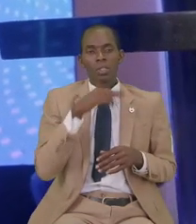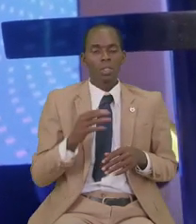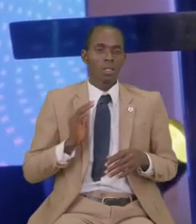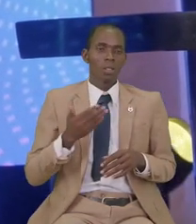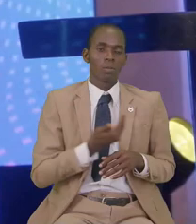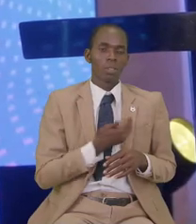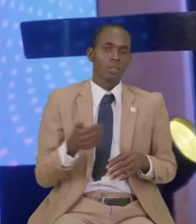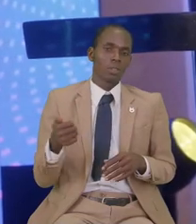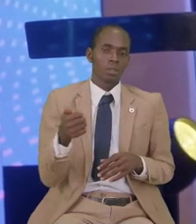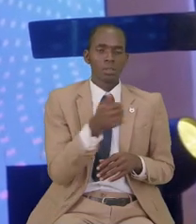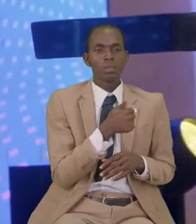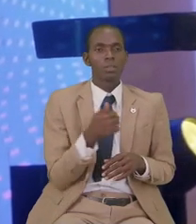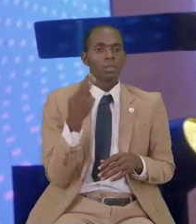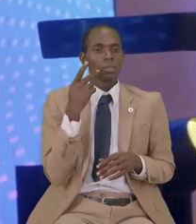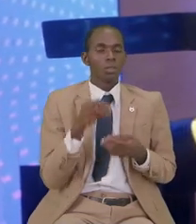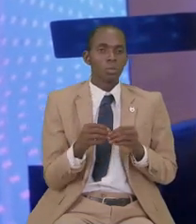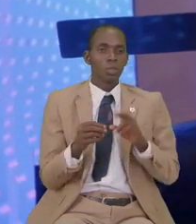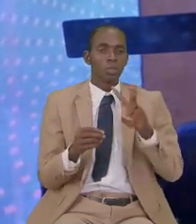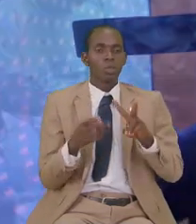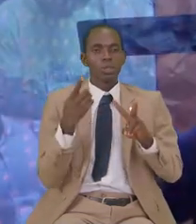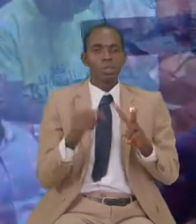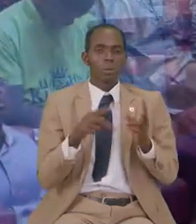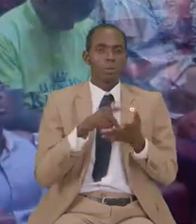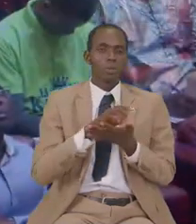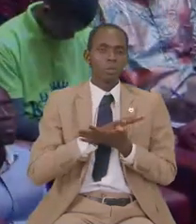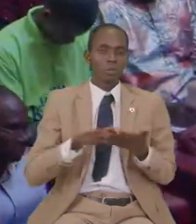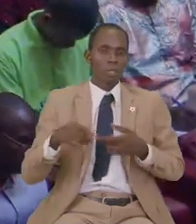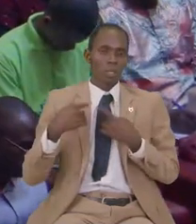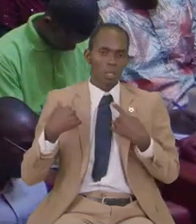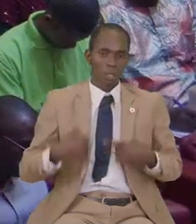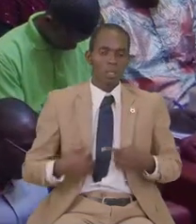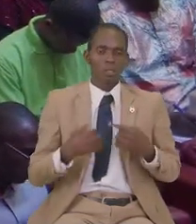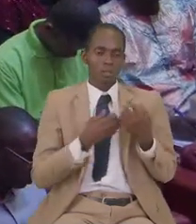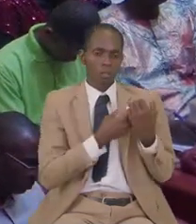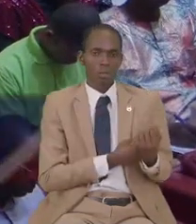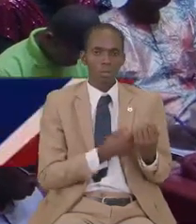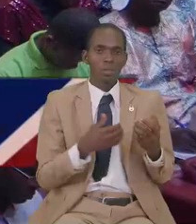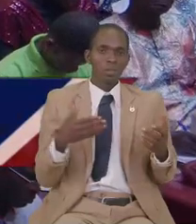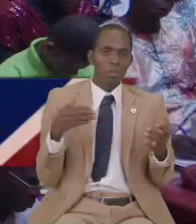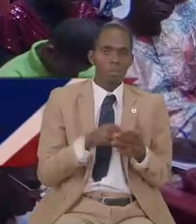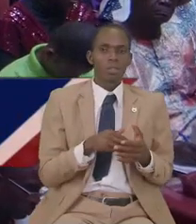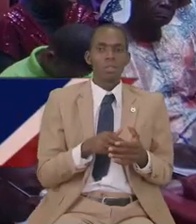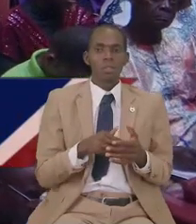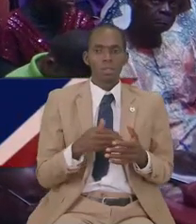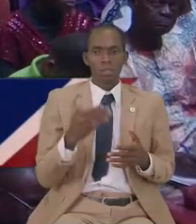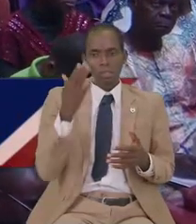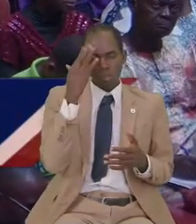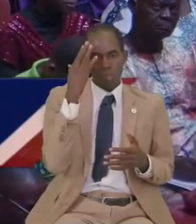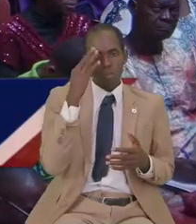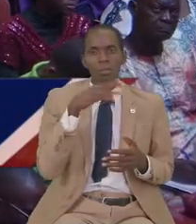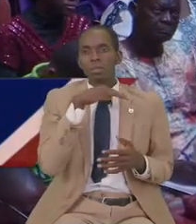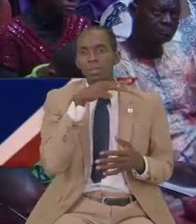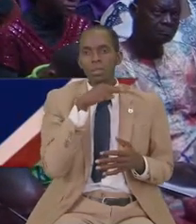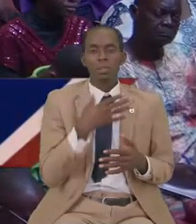two here. Number two, the purified heart, courageous against acknowledged defilement.